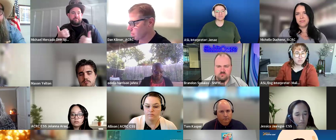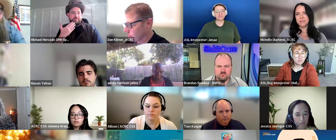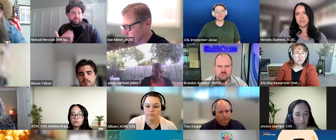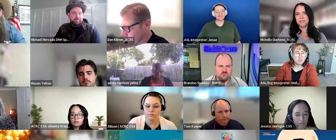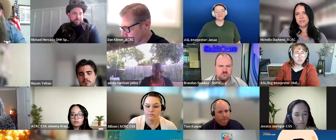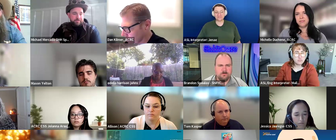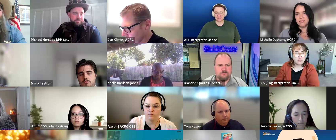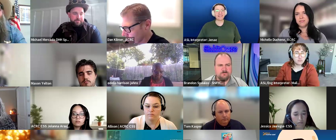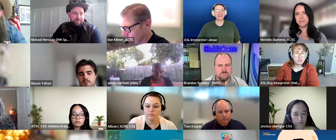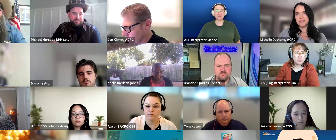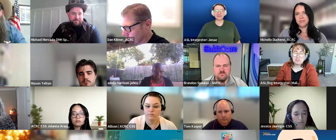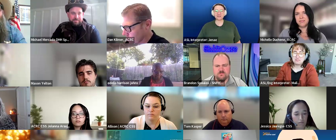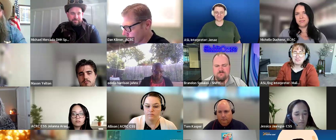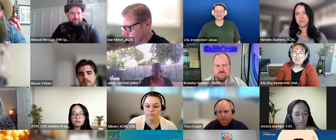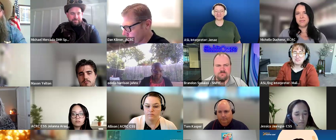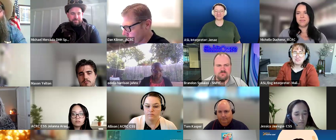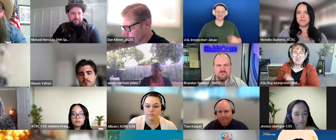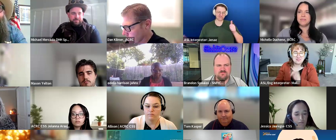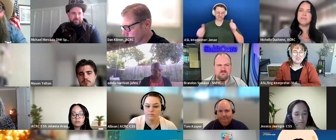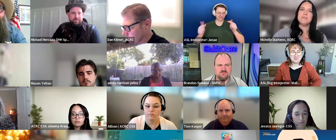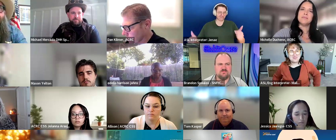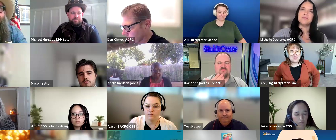individuals. Thank you so much.